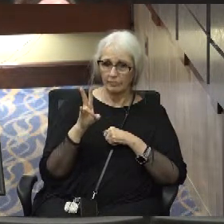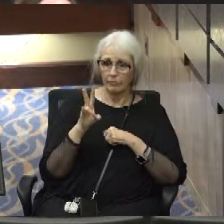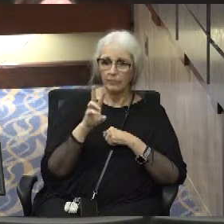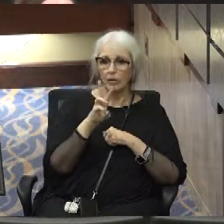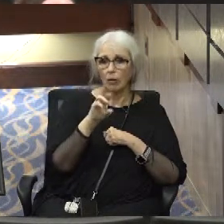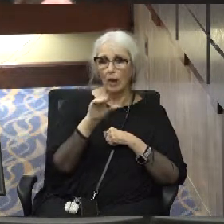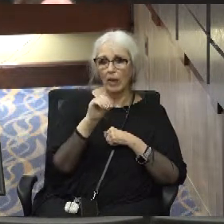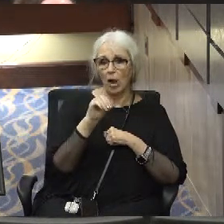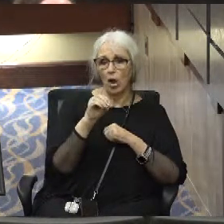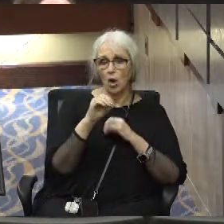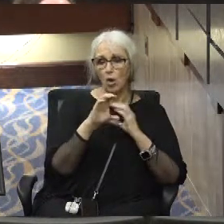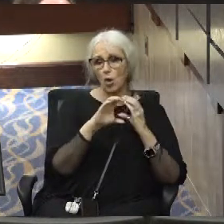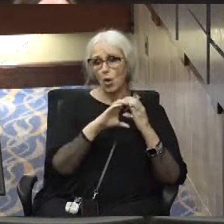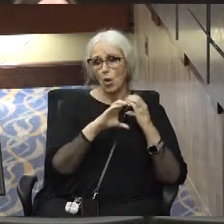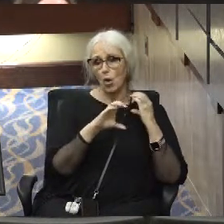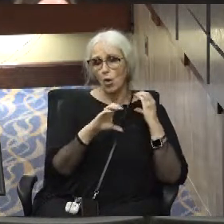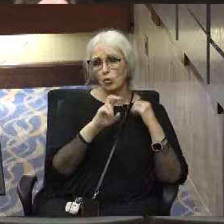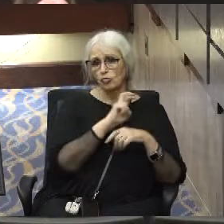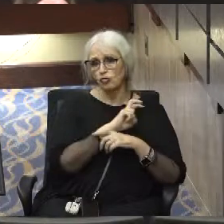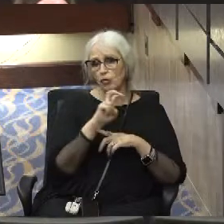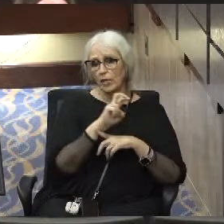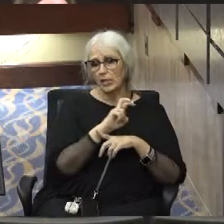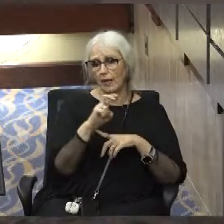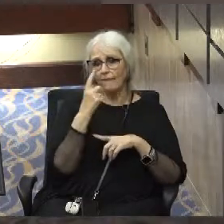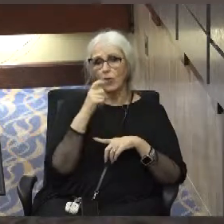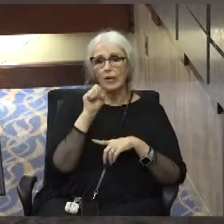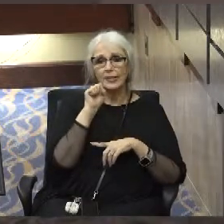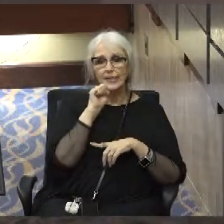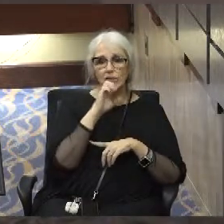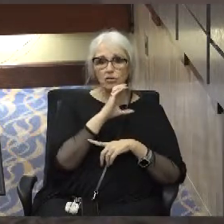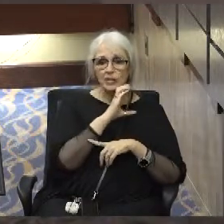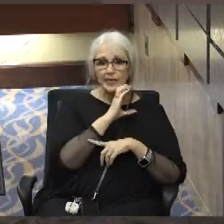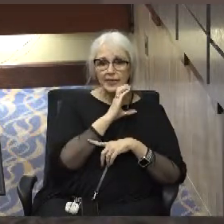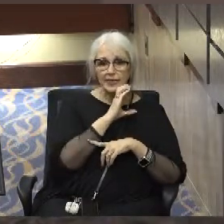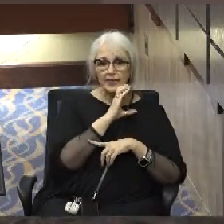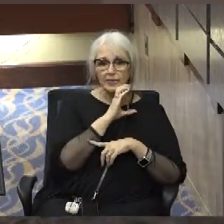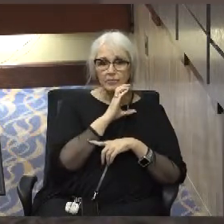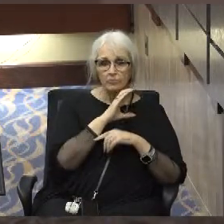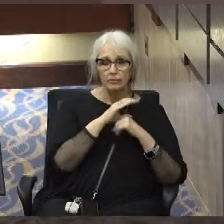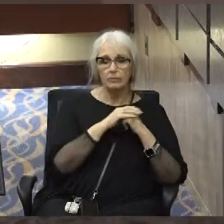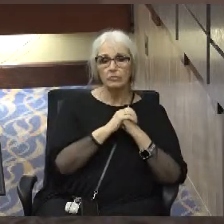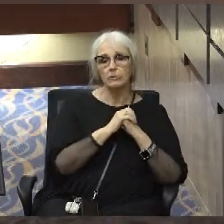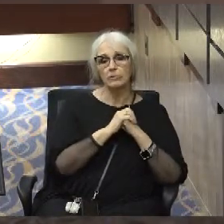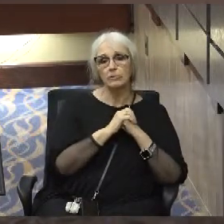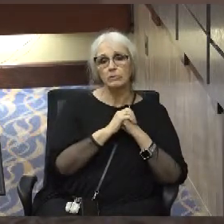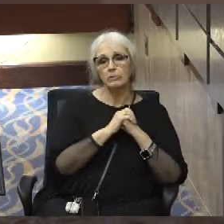Waco Transit for seniors, right here.